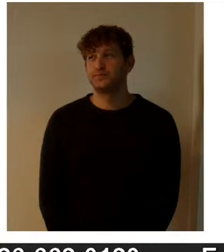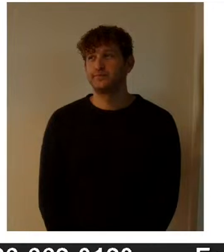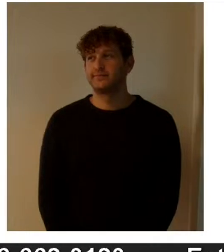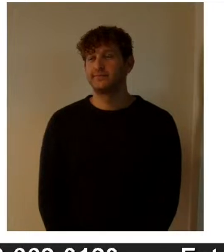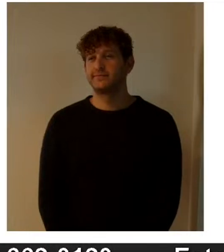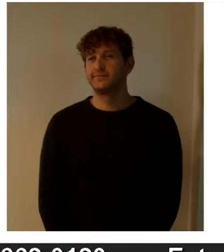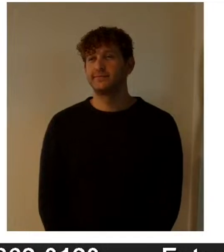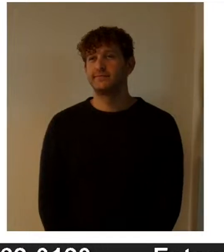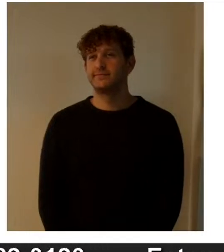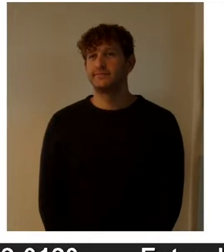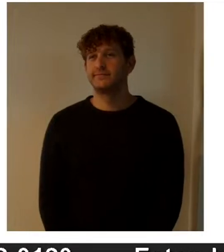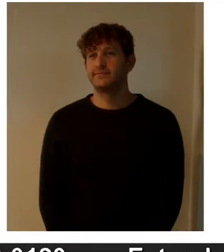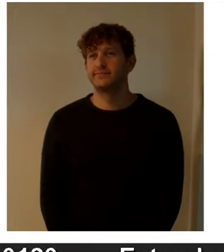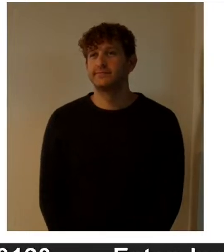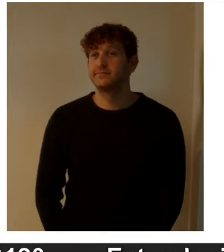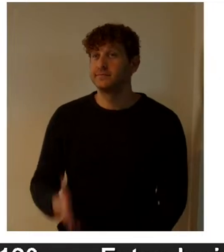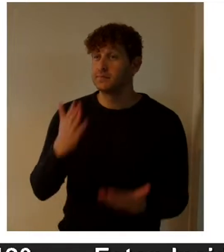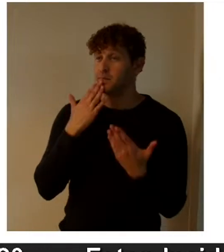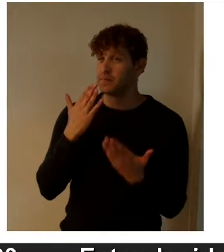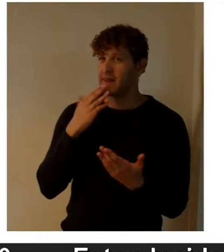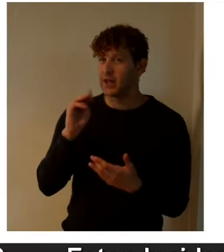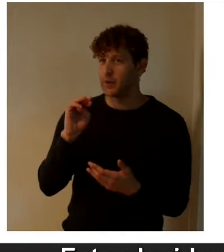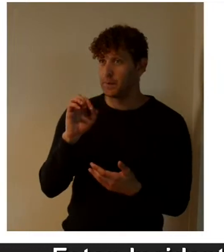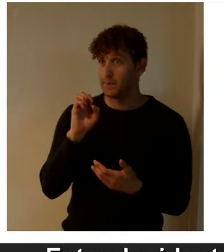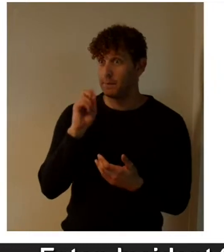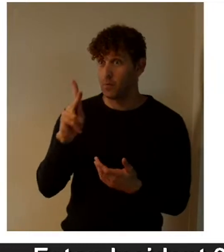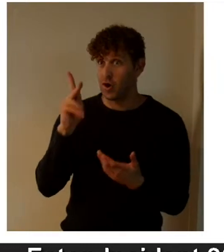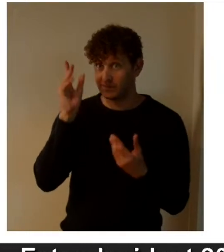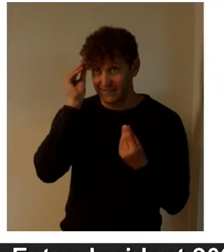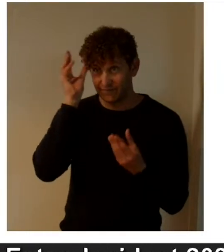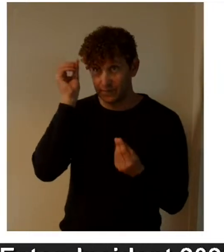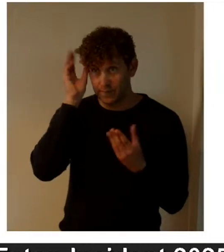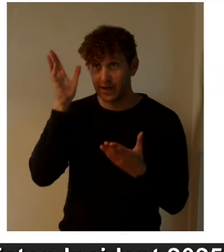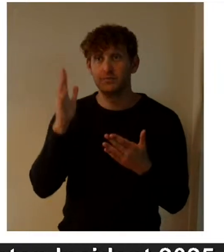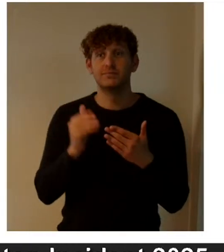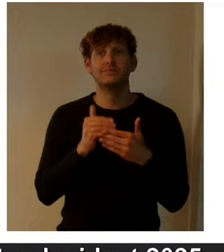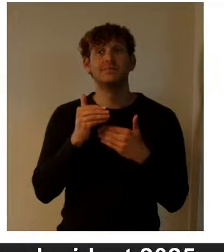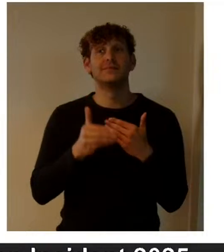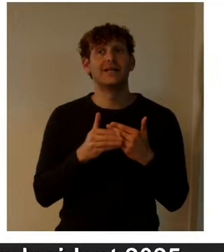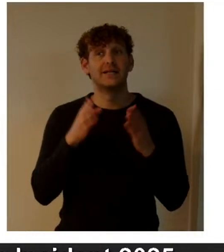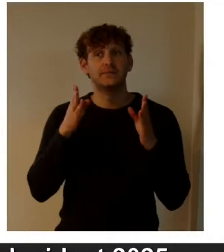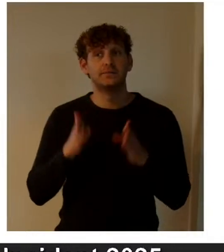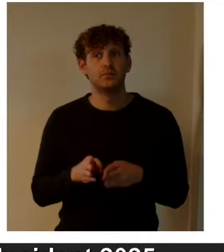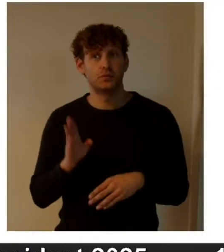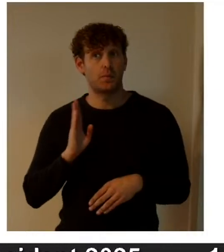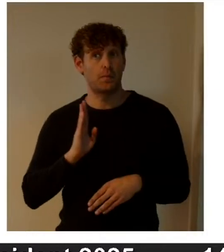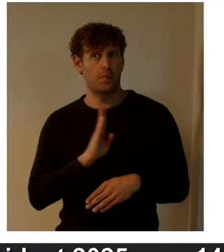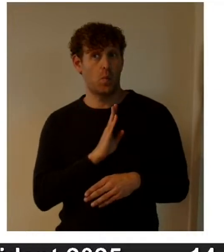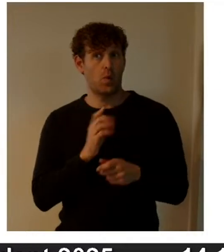Thank you, Mark, for that information. Next, Board of Supervisors, Catherine Barger.